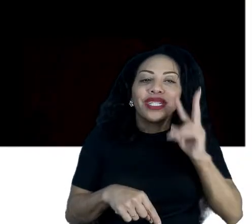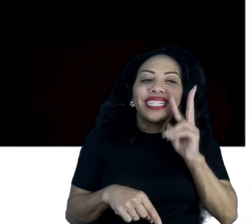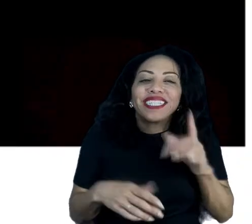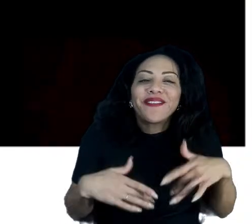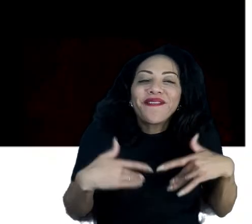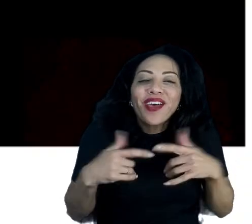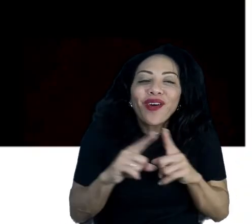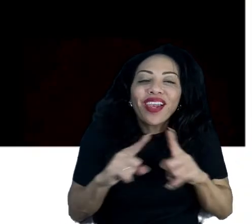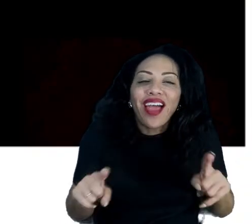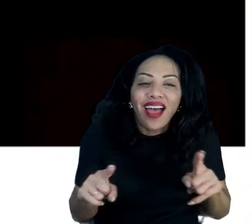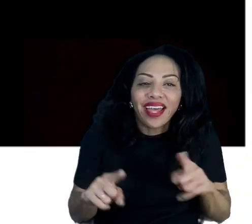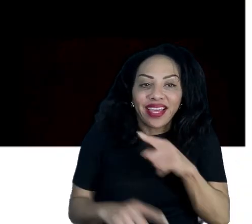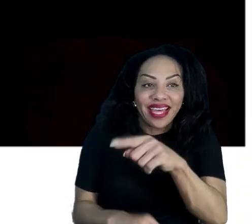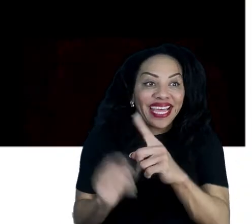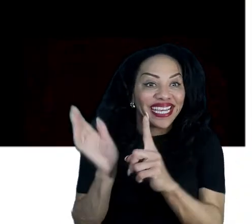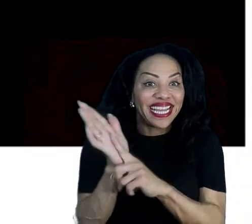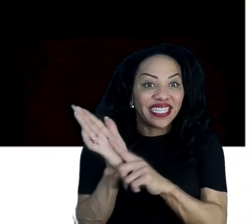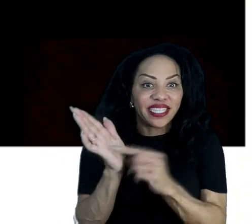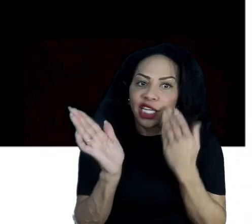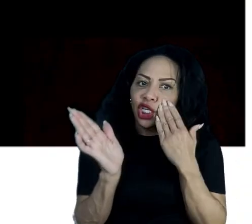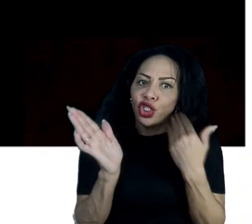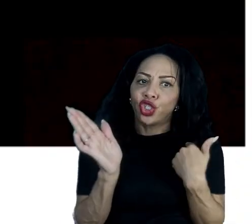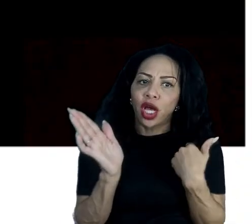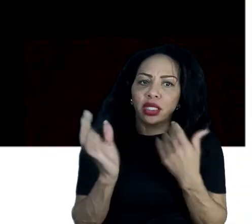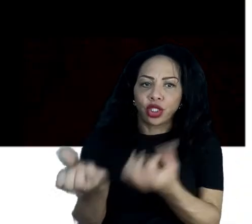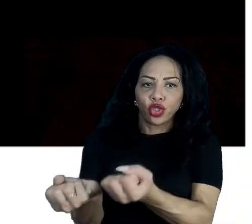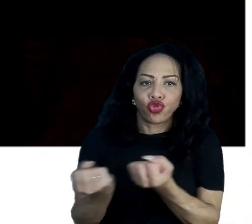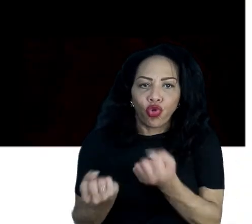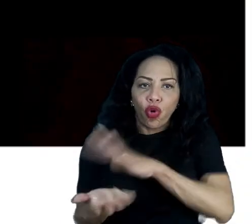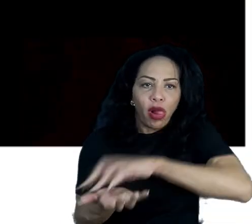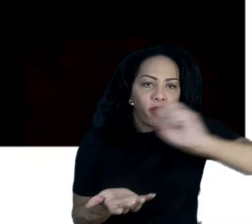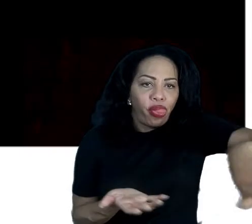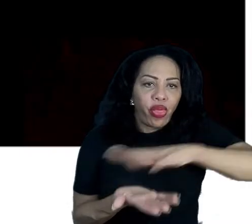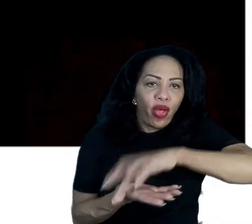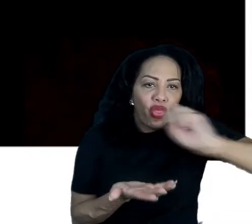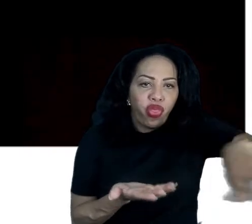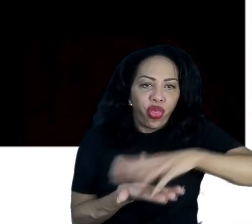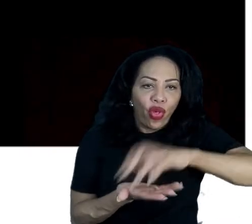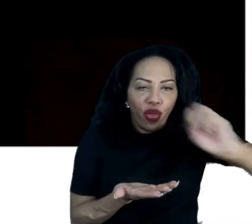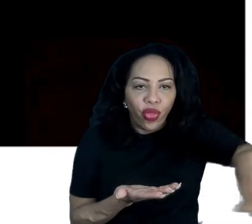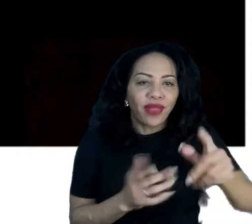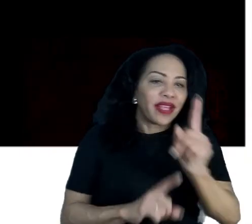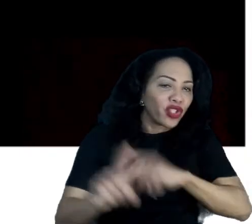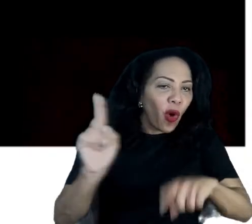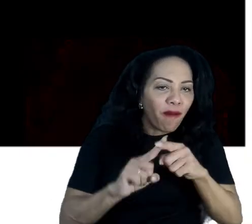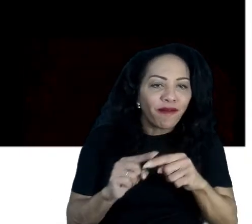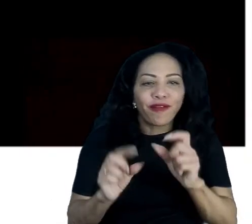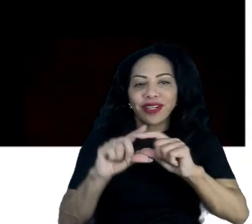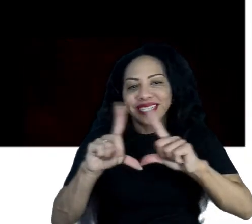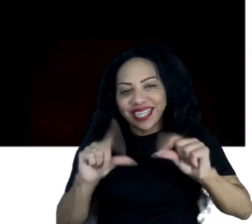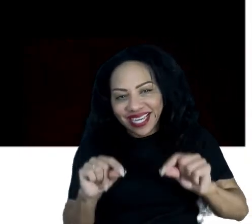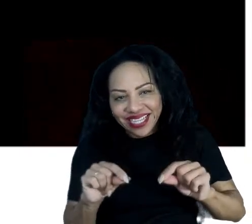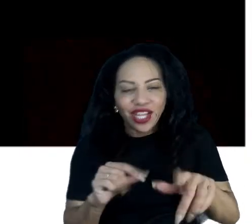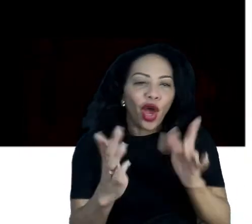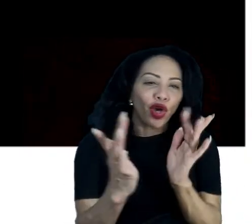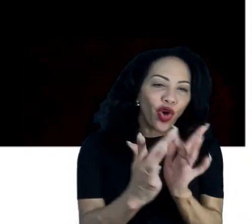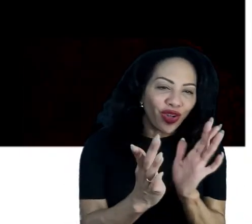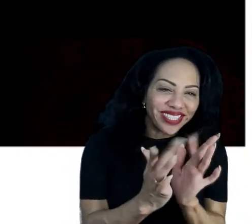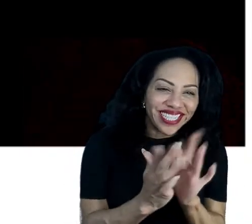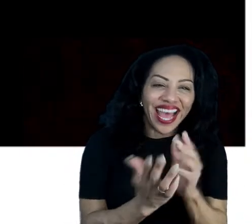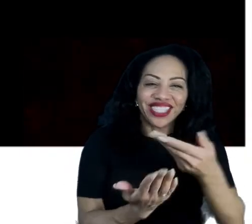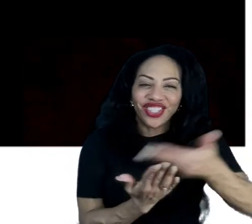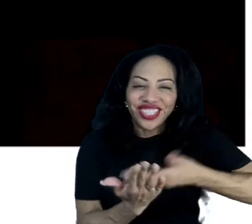so there's artist workshop record sheets, there's conference tickets, there's contact sheets,